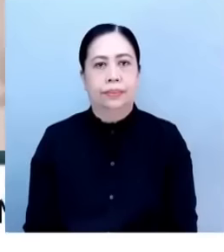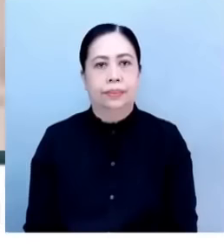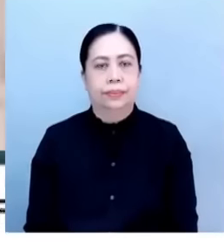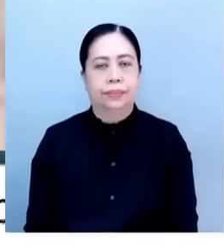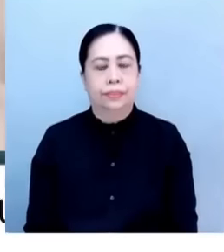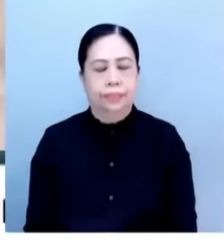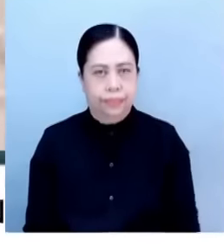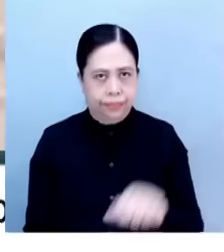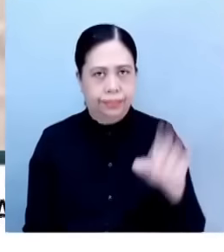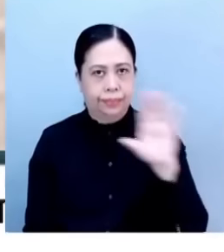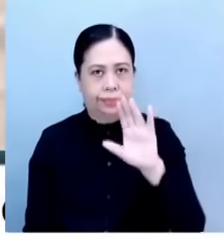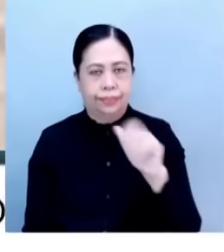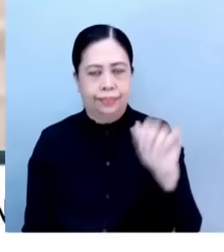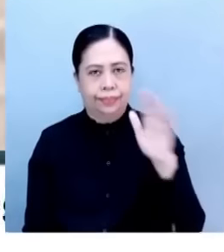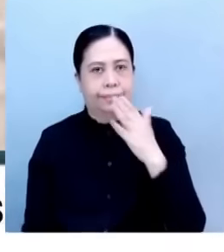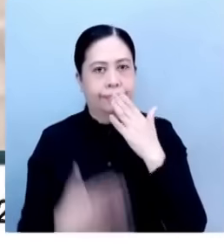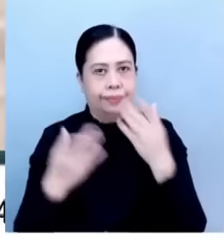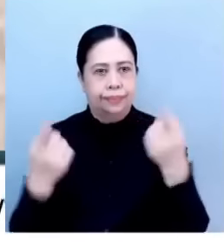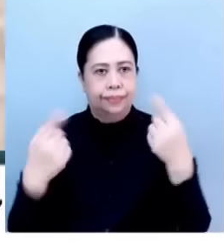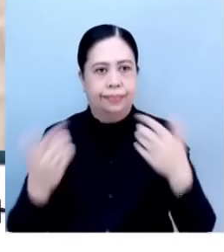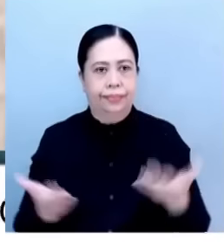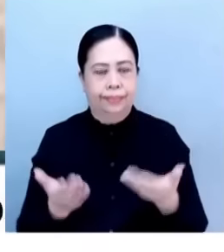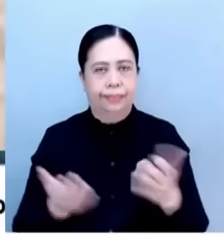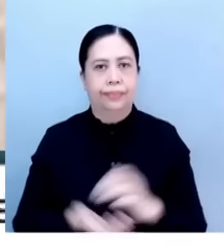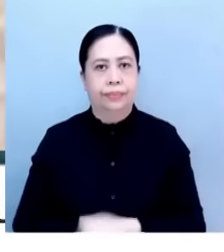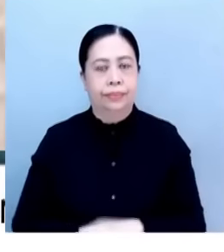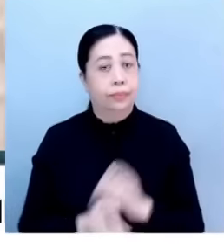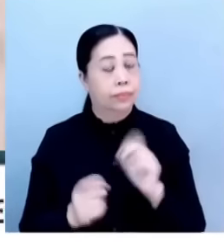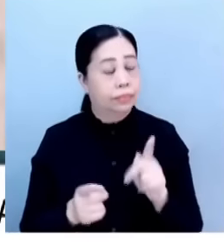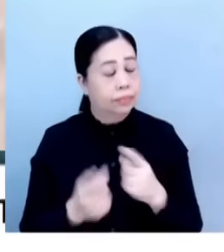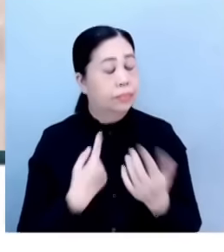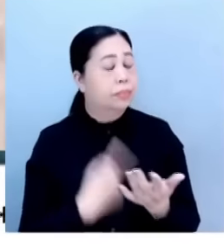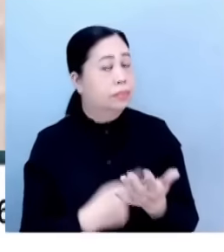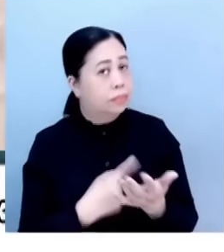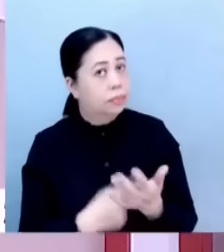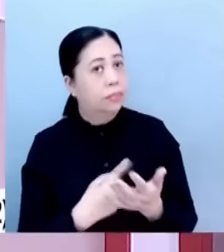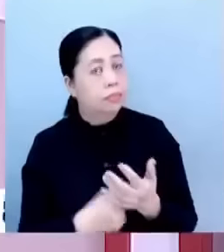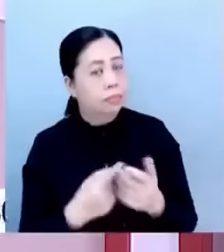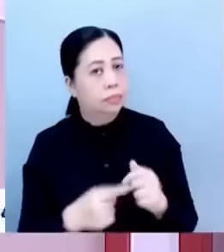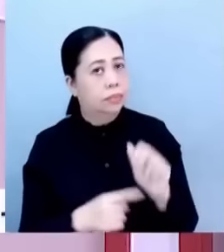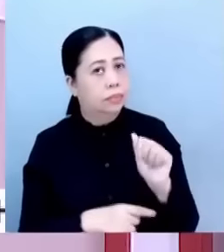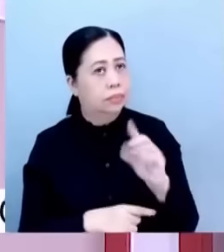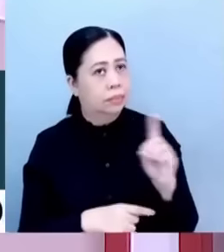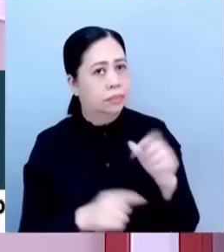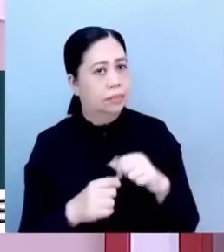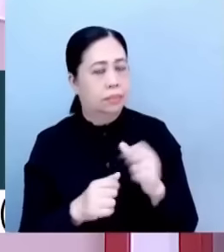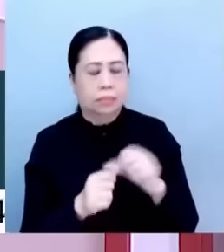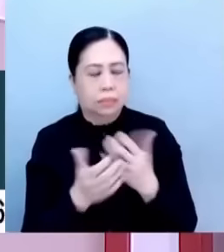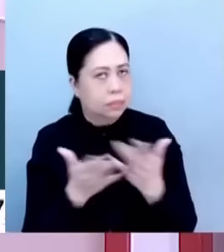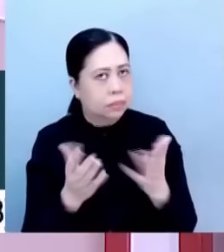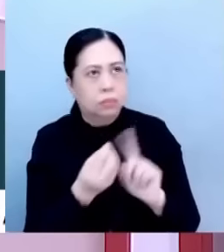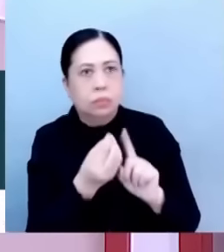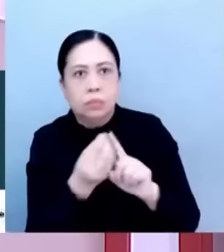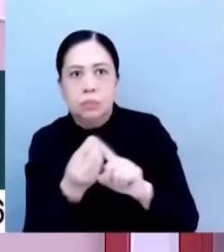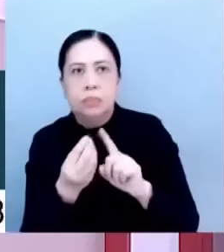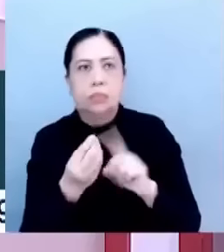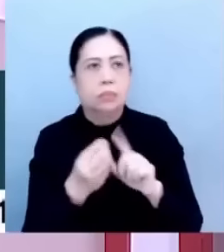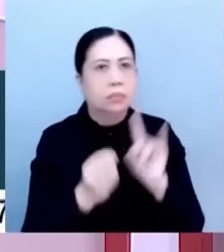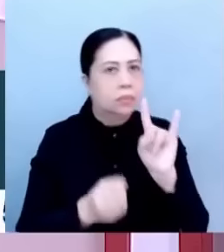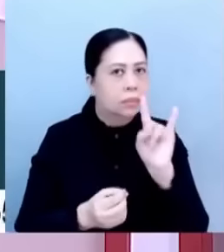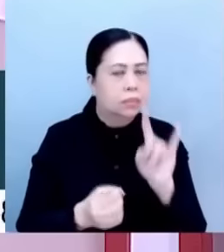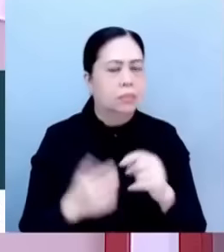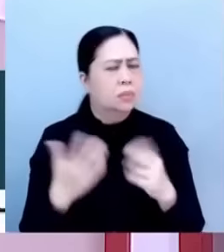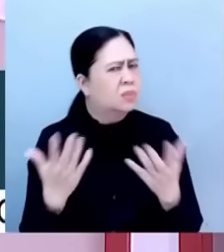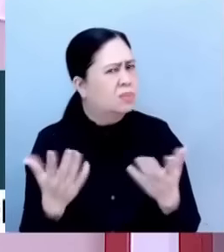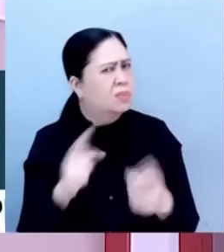Good afternoon. Good afternoon. Thank you for having us. All right. So we're going to talk about the ad now, and everybody's talking about it, gentlemen. When